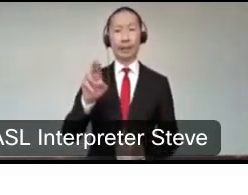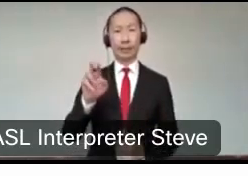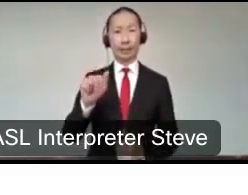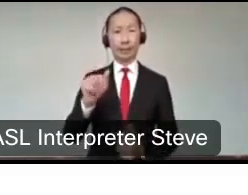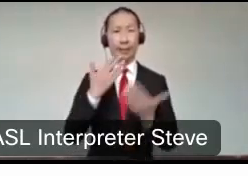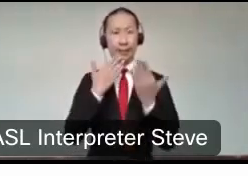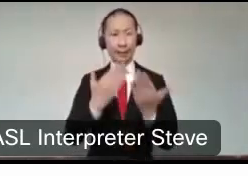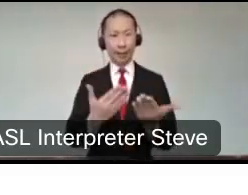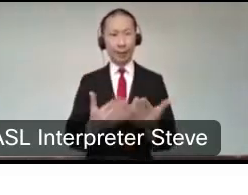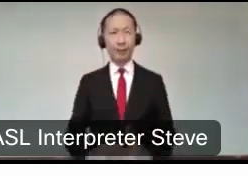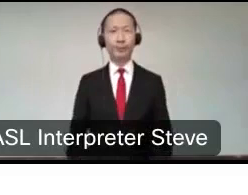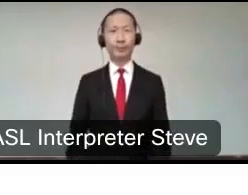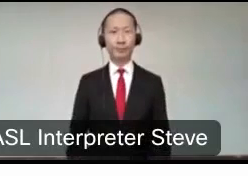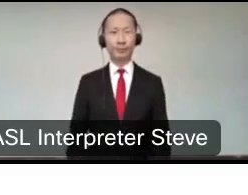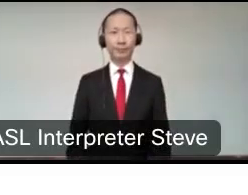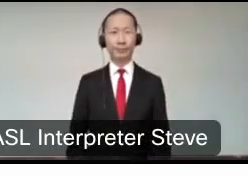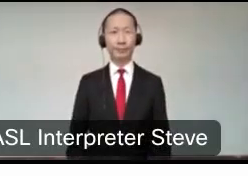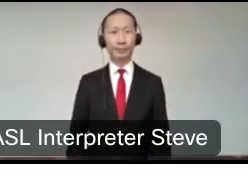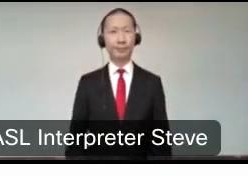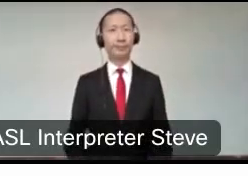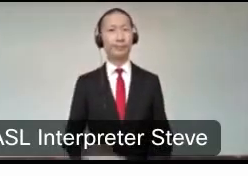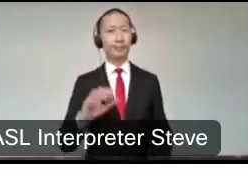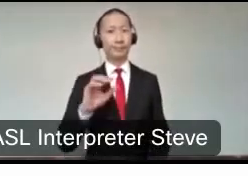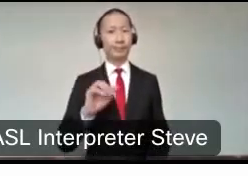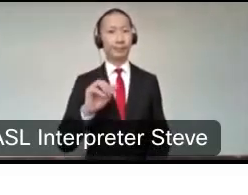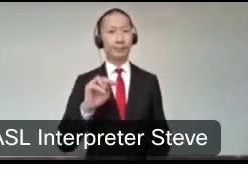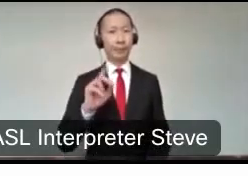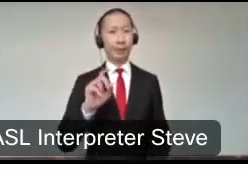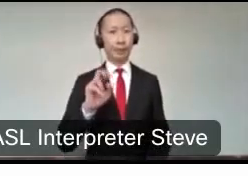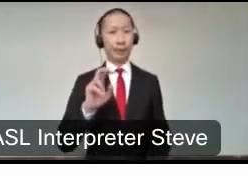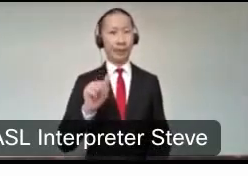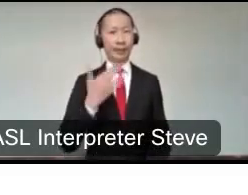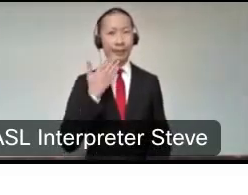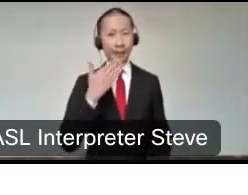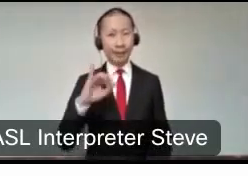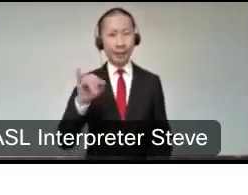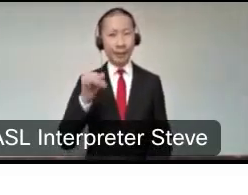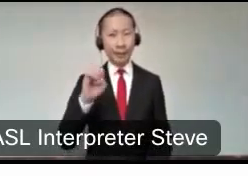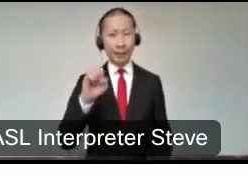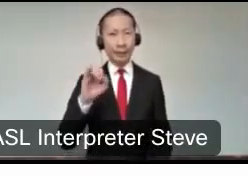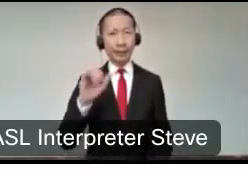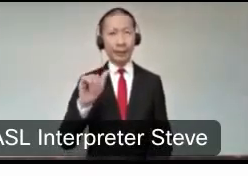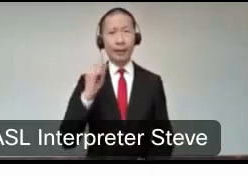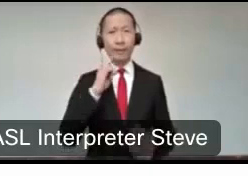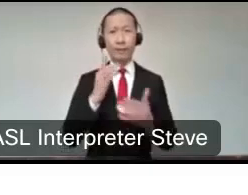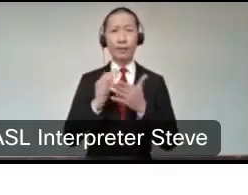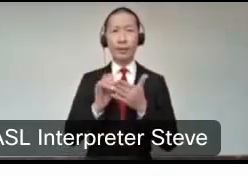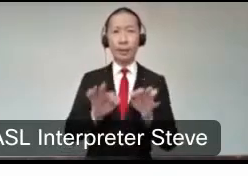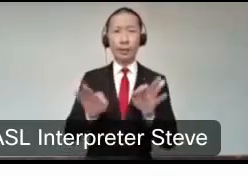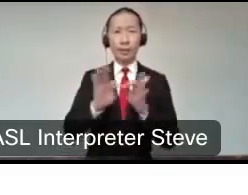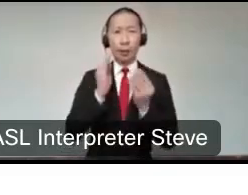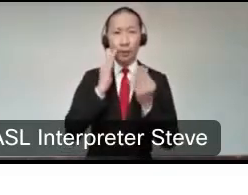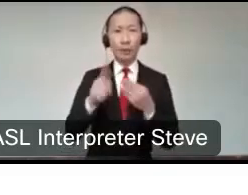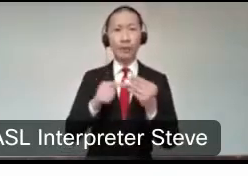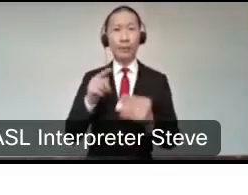much. All right. Well, thank you, Jessica, for sharing that important information about Social